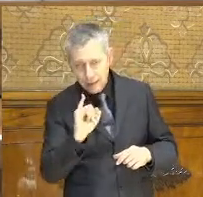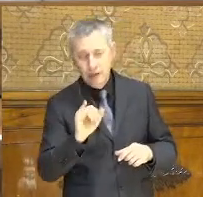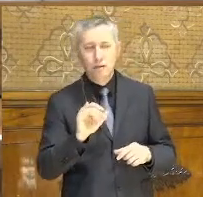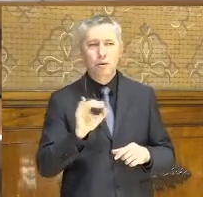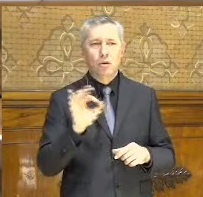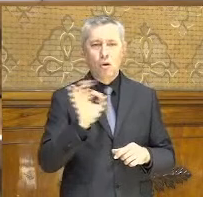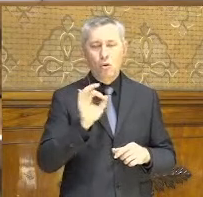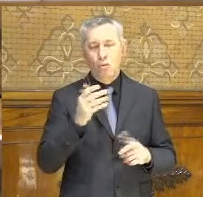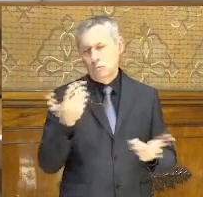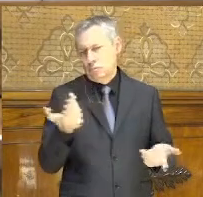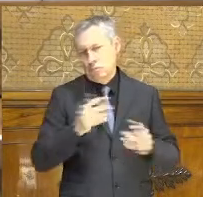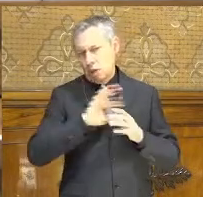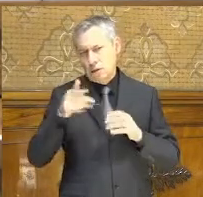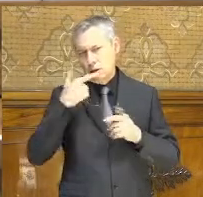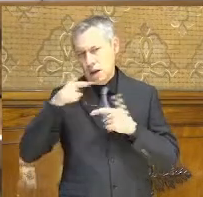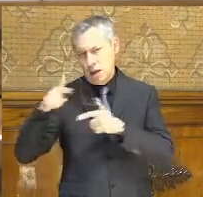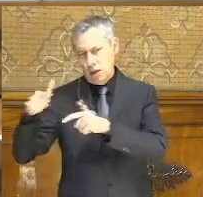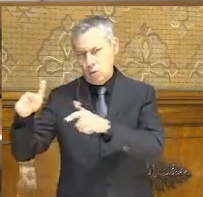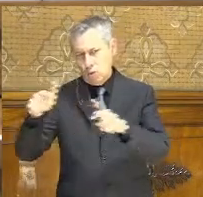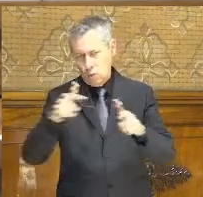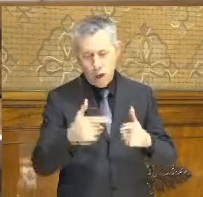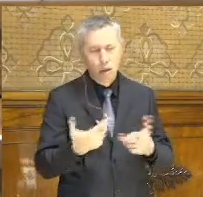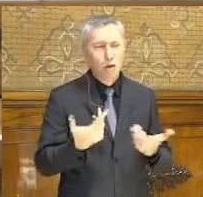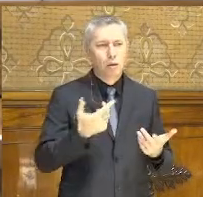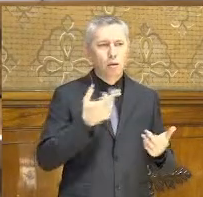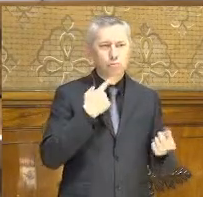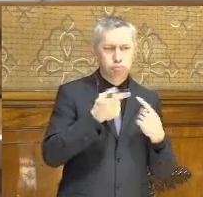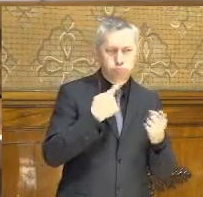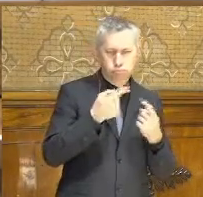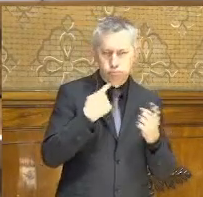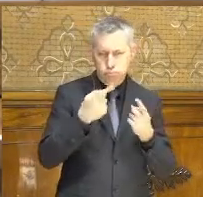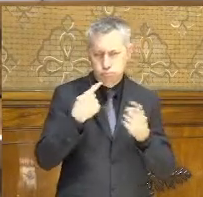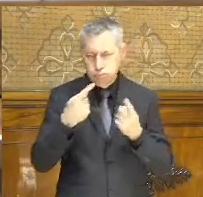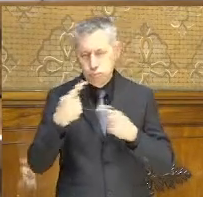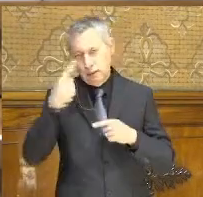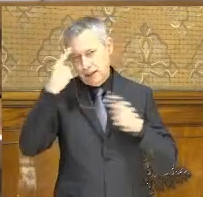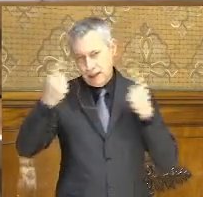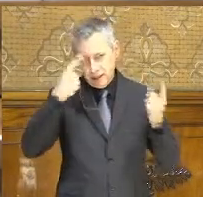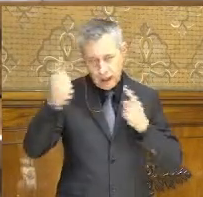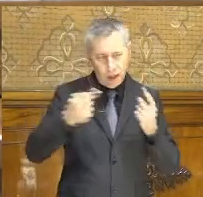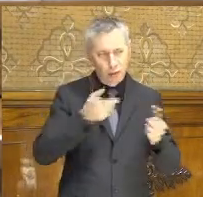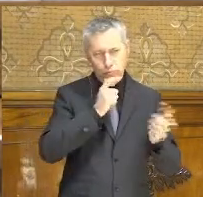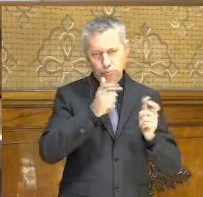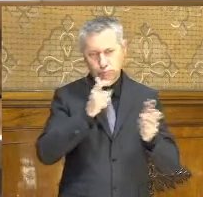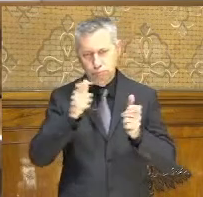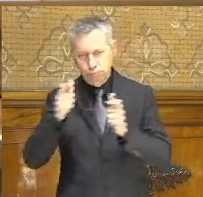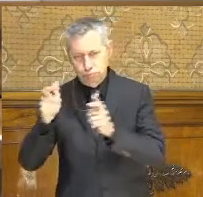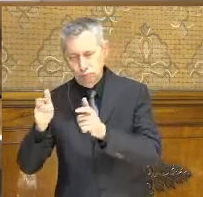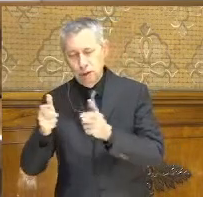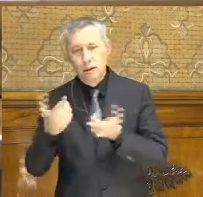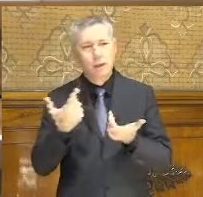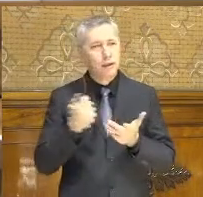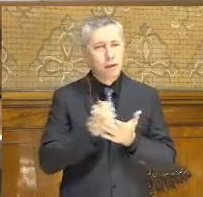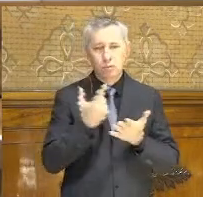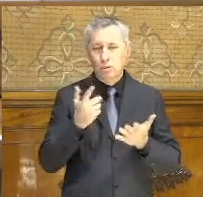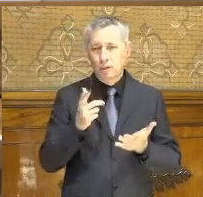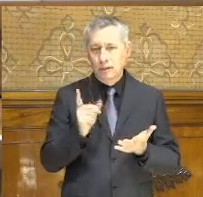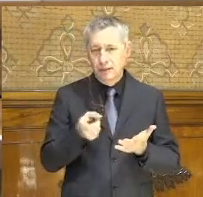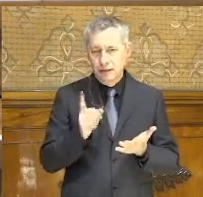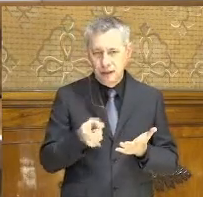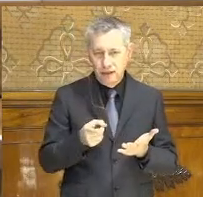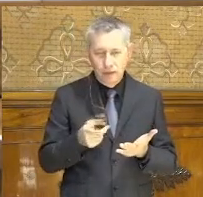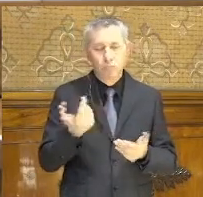your intentions and your ideas, that I maintain something that when somebody reads it, they know it comes from